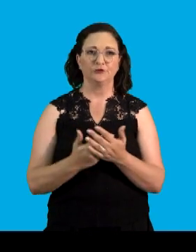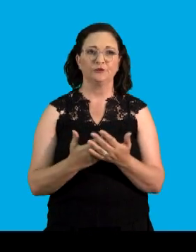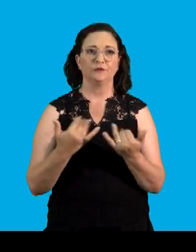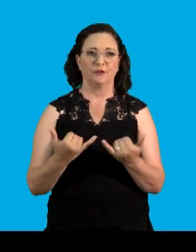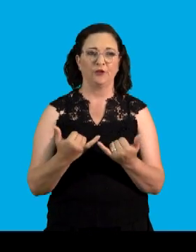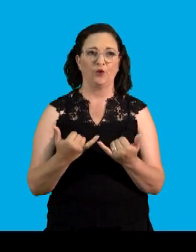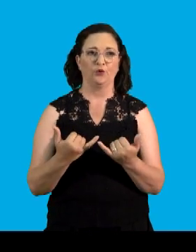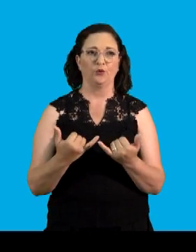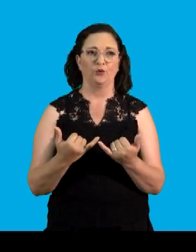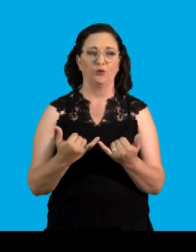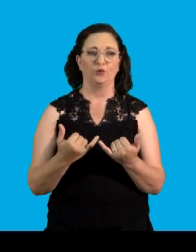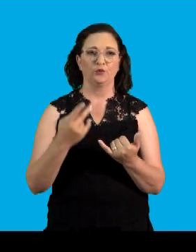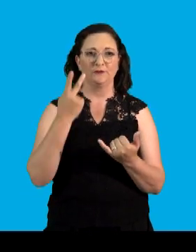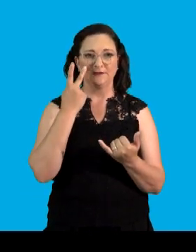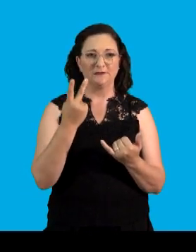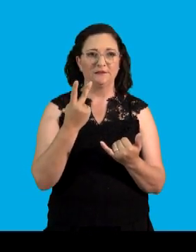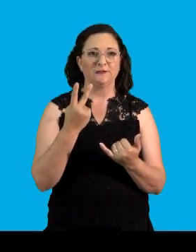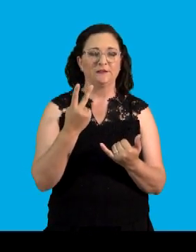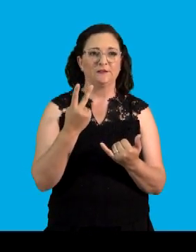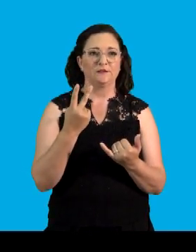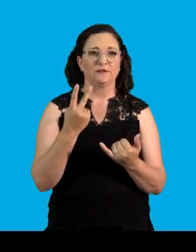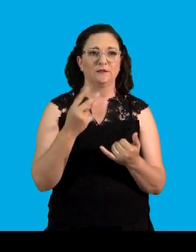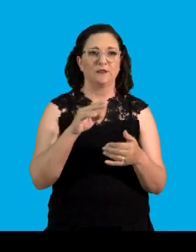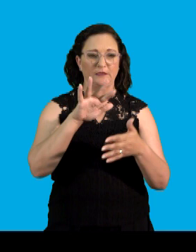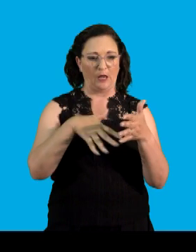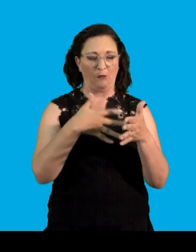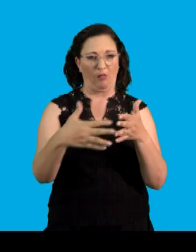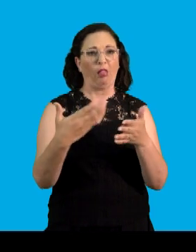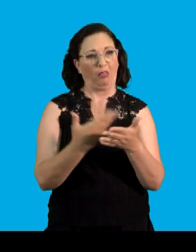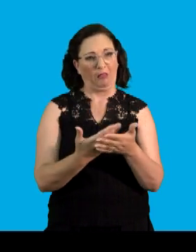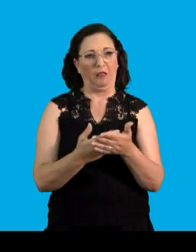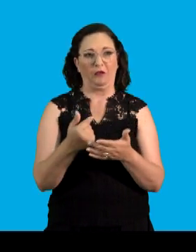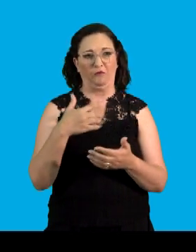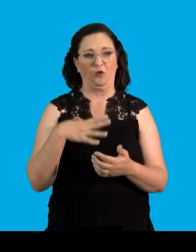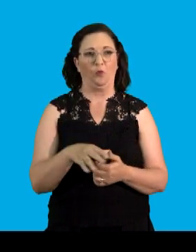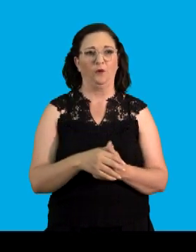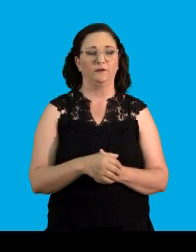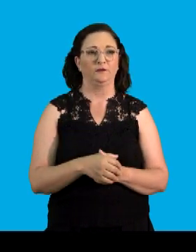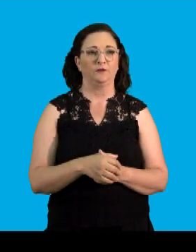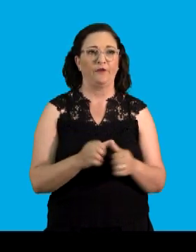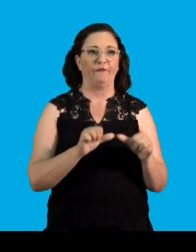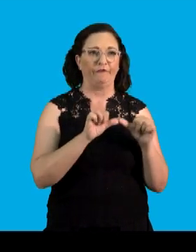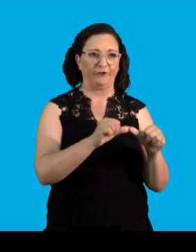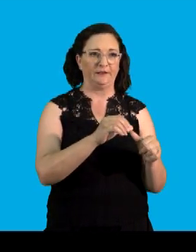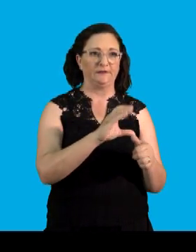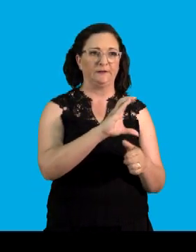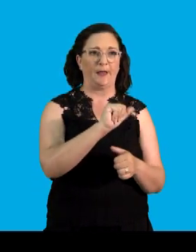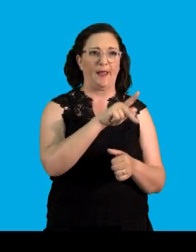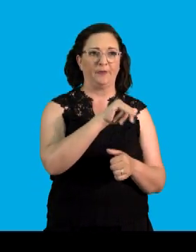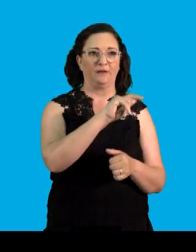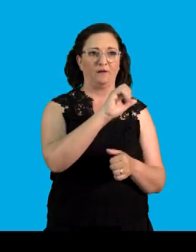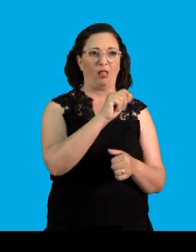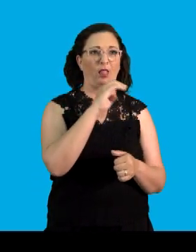tabulate if you want to. What's the difference between the two? All right. So fixed